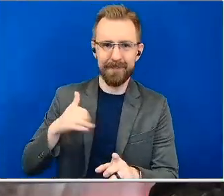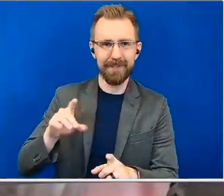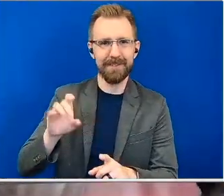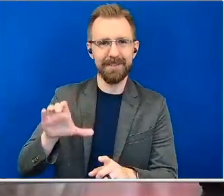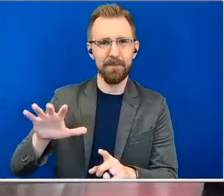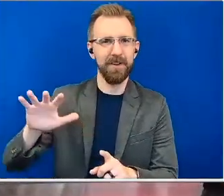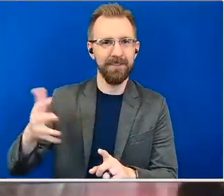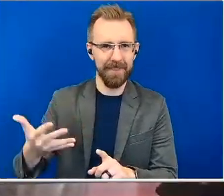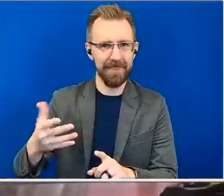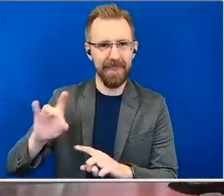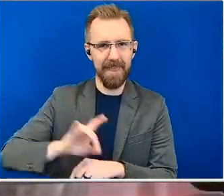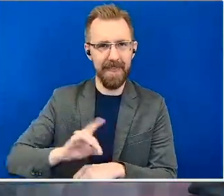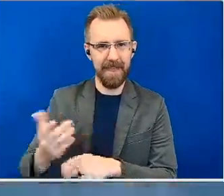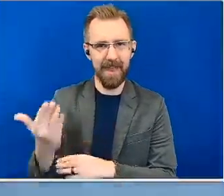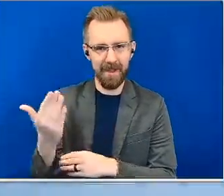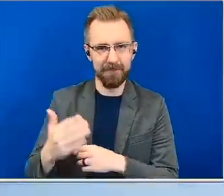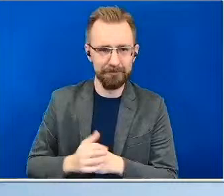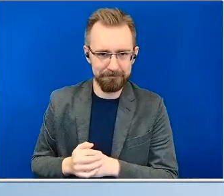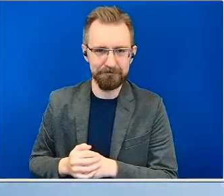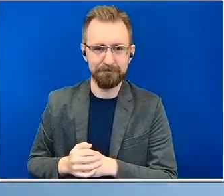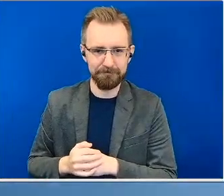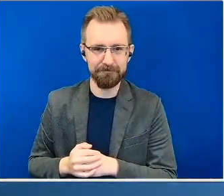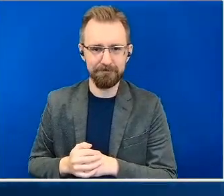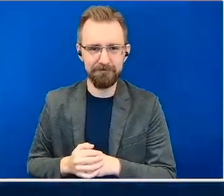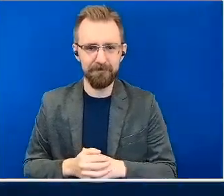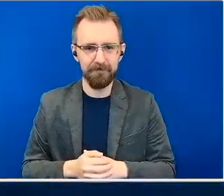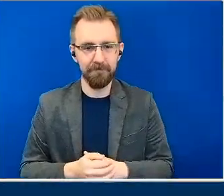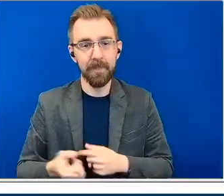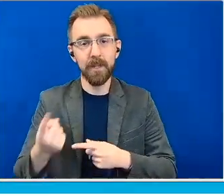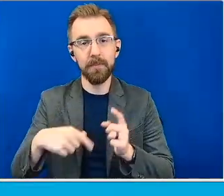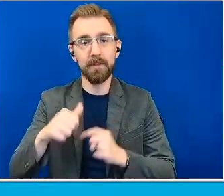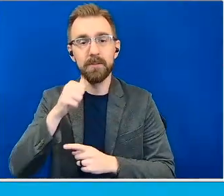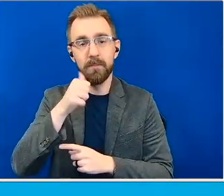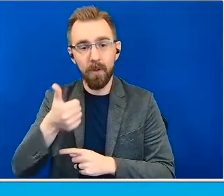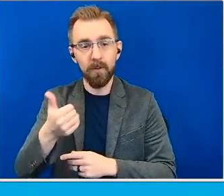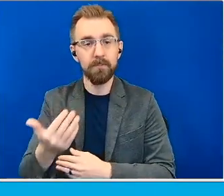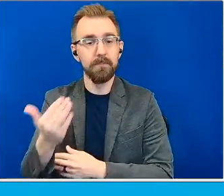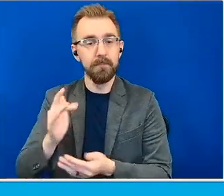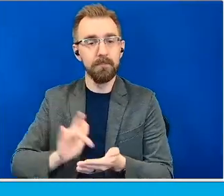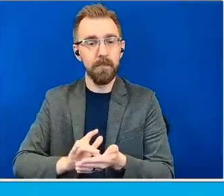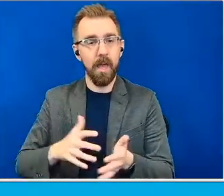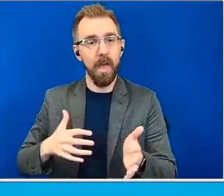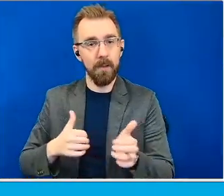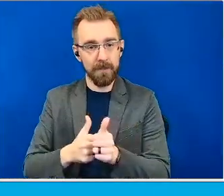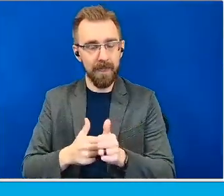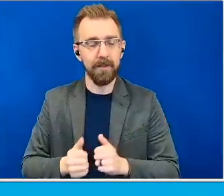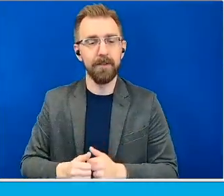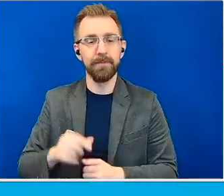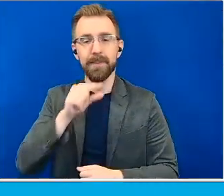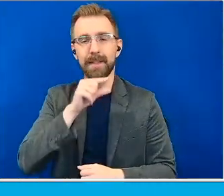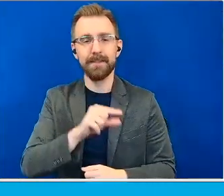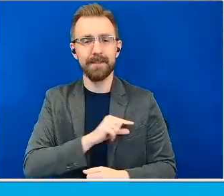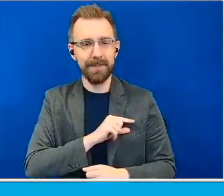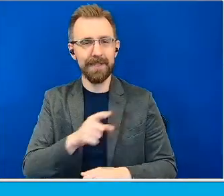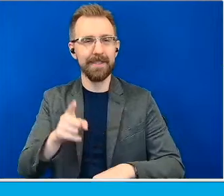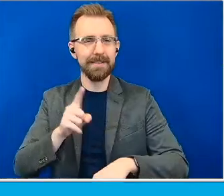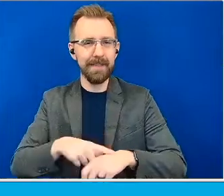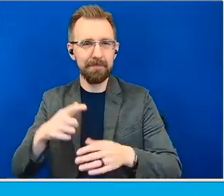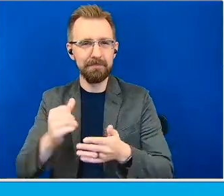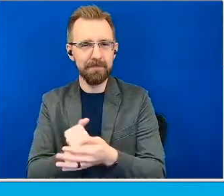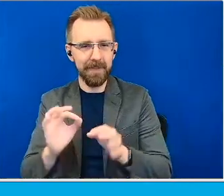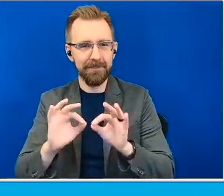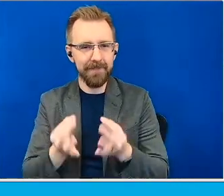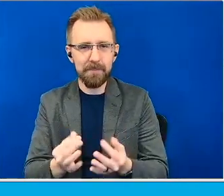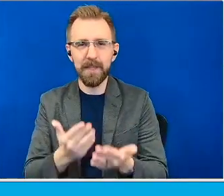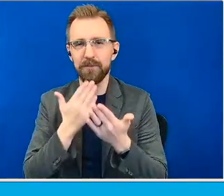a.m. Coming up tomorrow on the Morning Medical Update. Thanksgiving is a time for family and gratitude. But